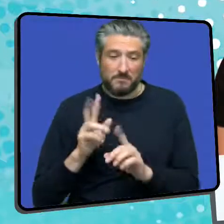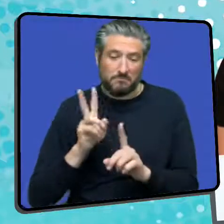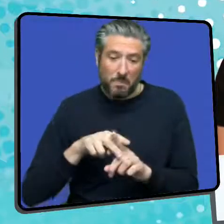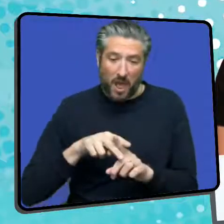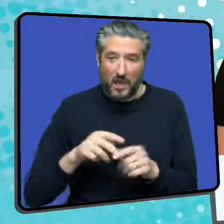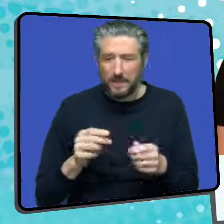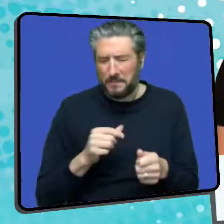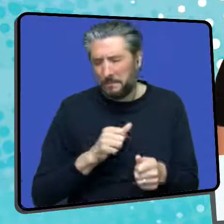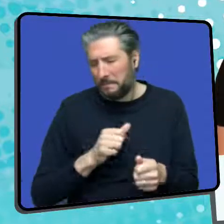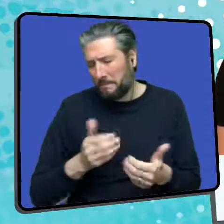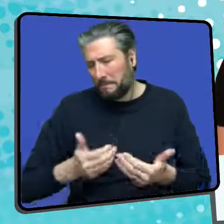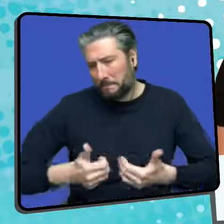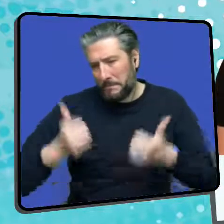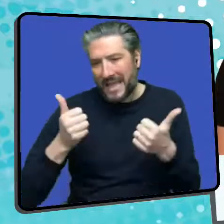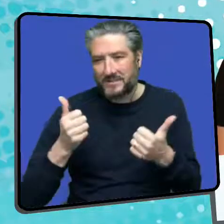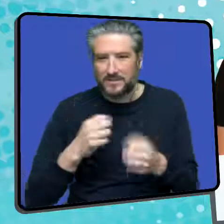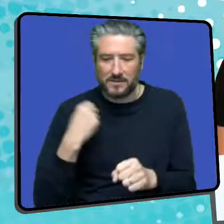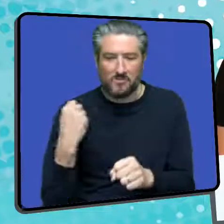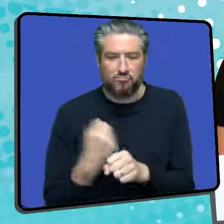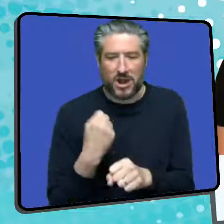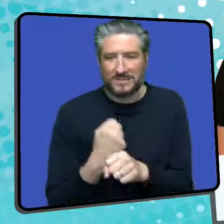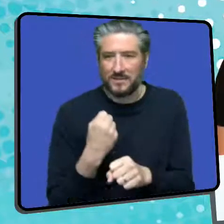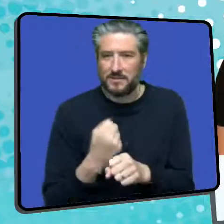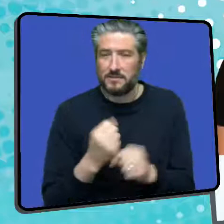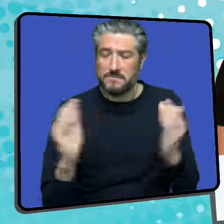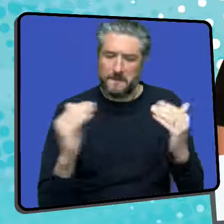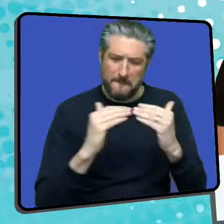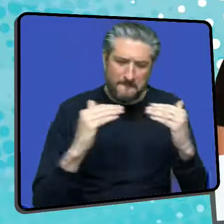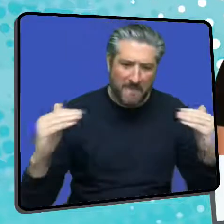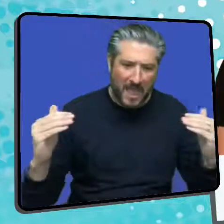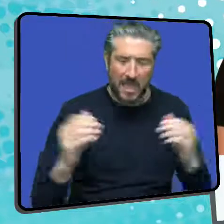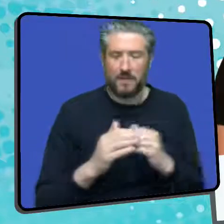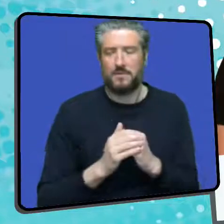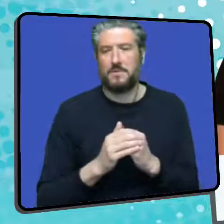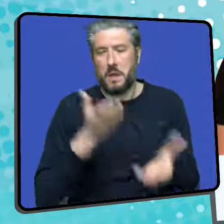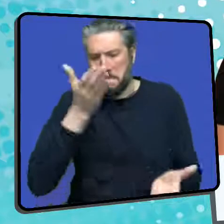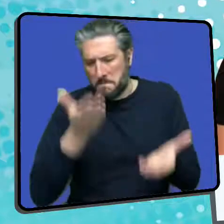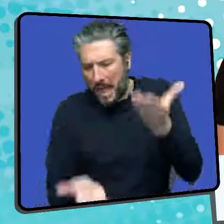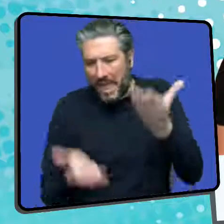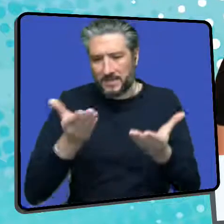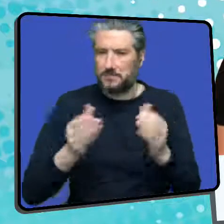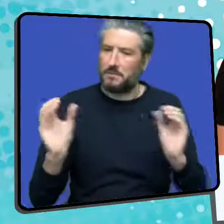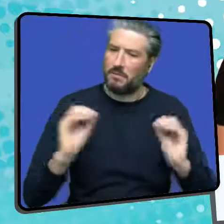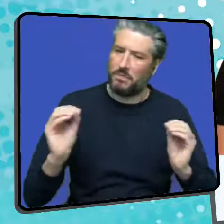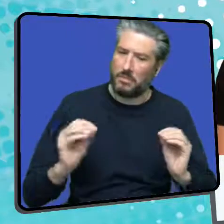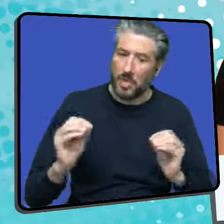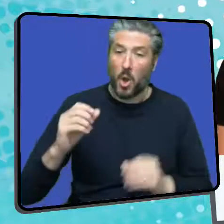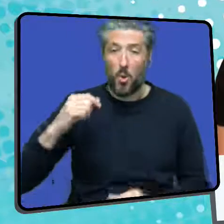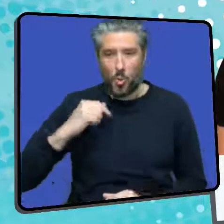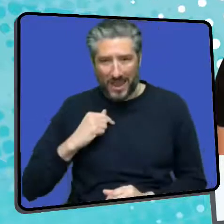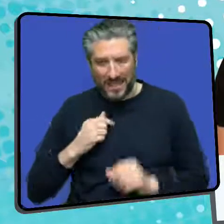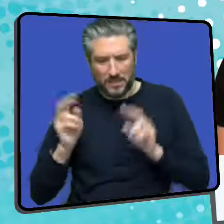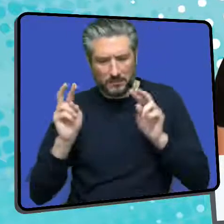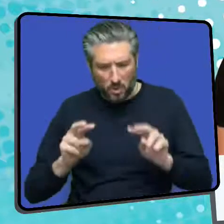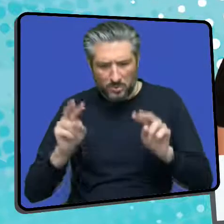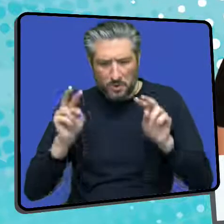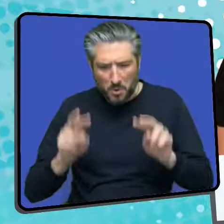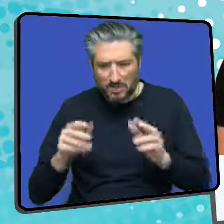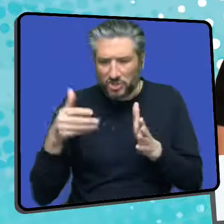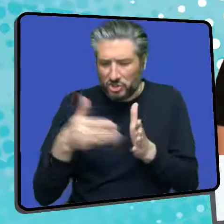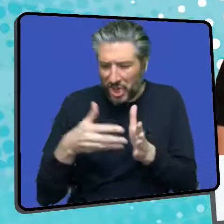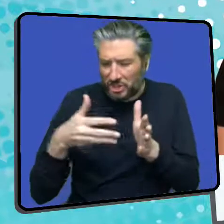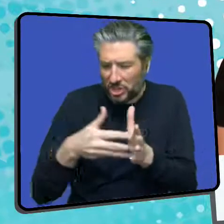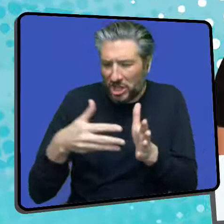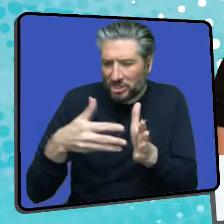and fairness, then we deploy it in production and we keep on monitoring that model. And then we go back and we manually research the data and figure out